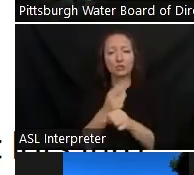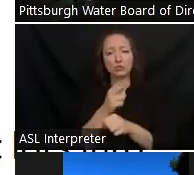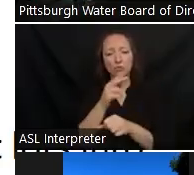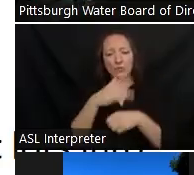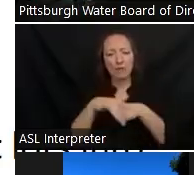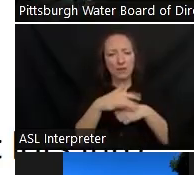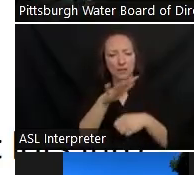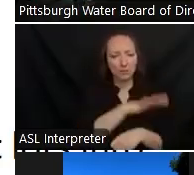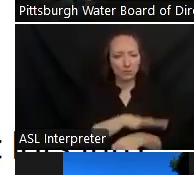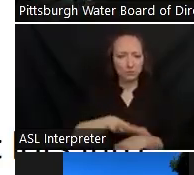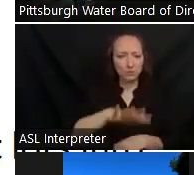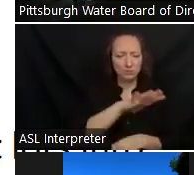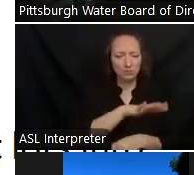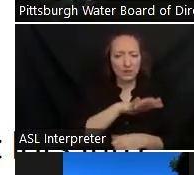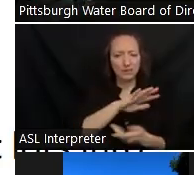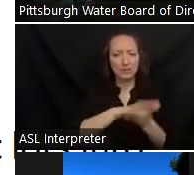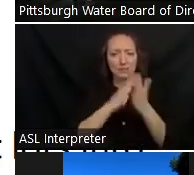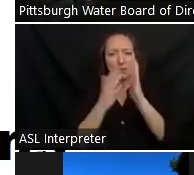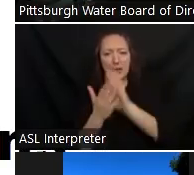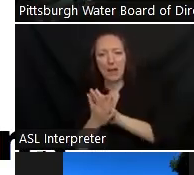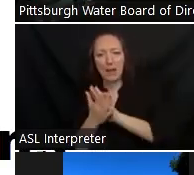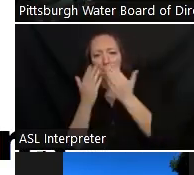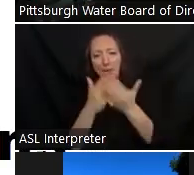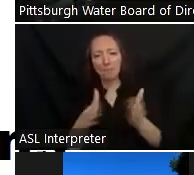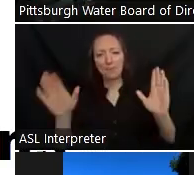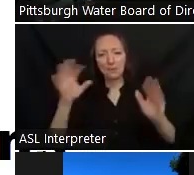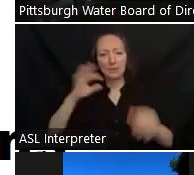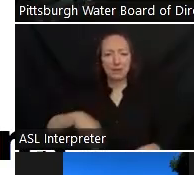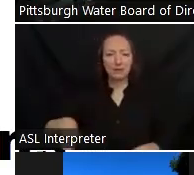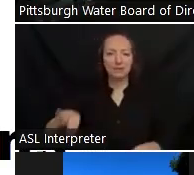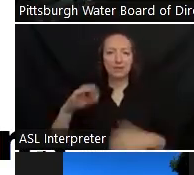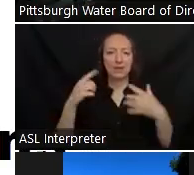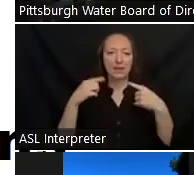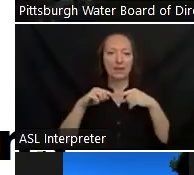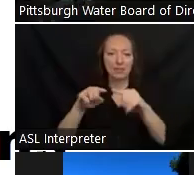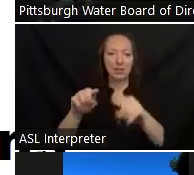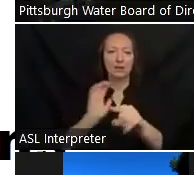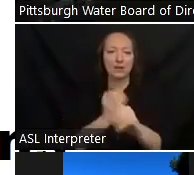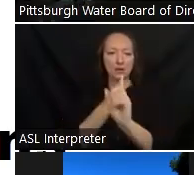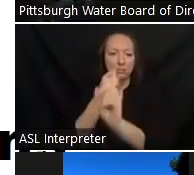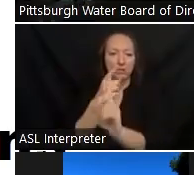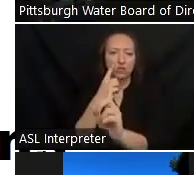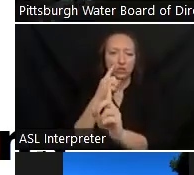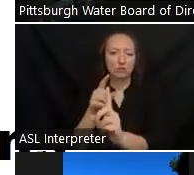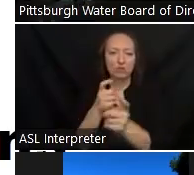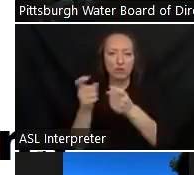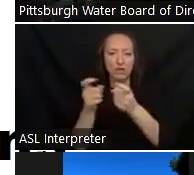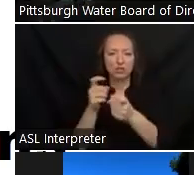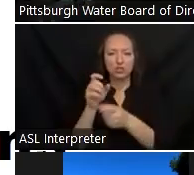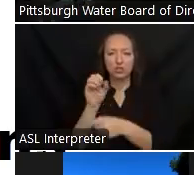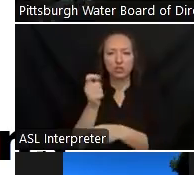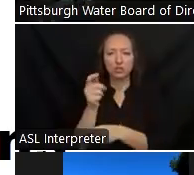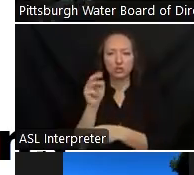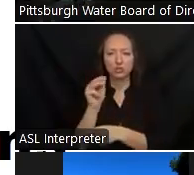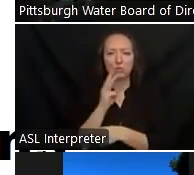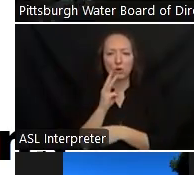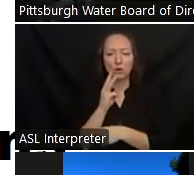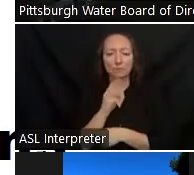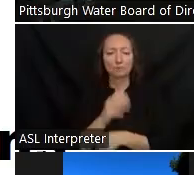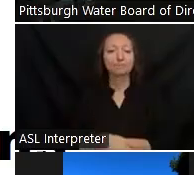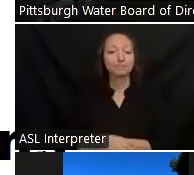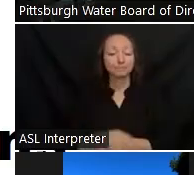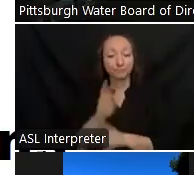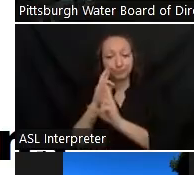benefit, and aligning with our mission to manage stormwater. With respect to digital engagement, I mentioned social media. The